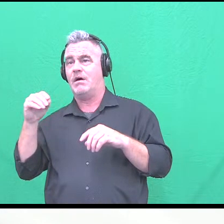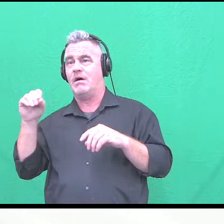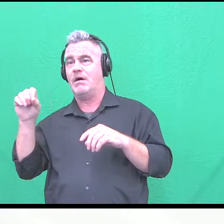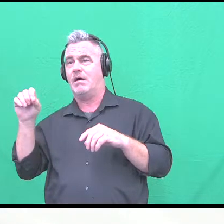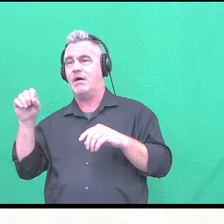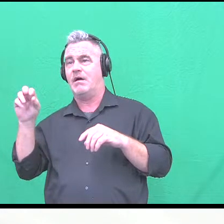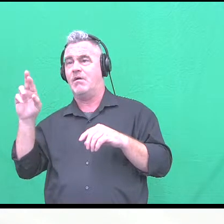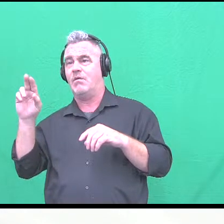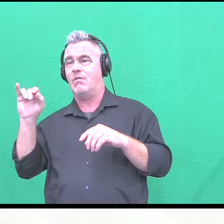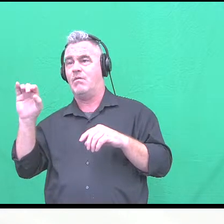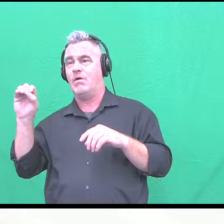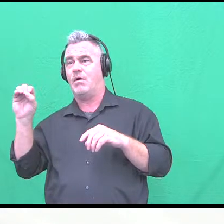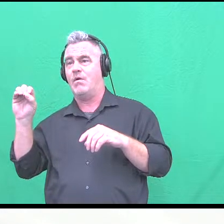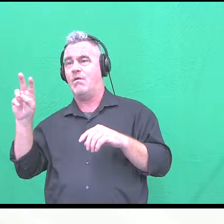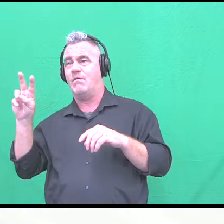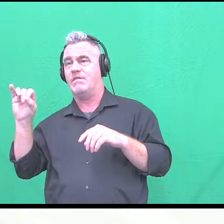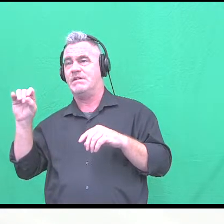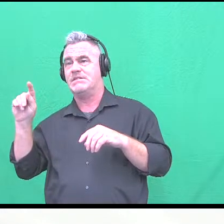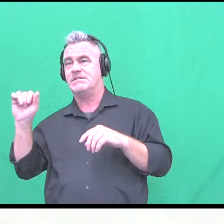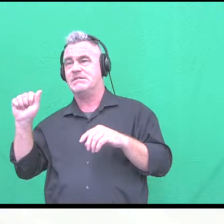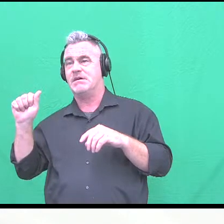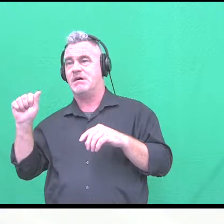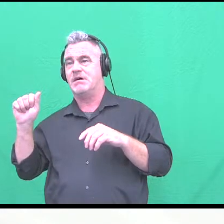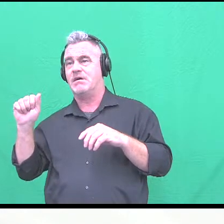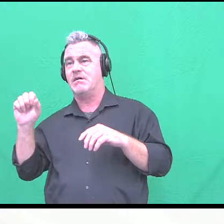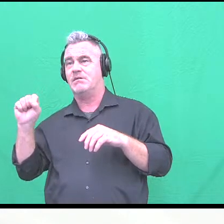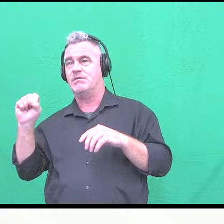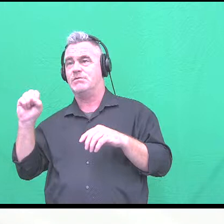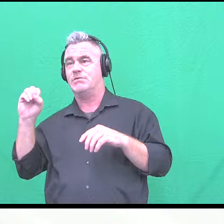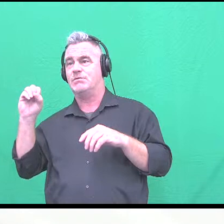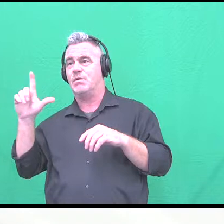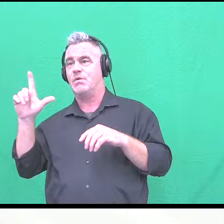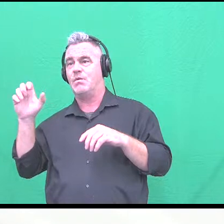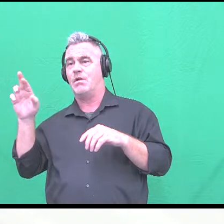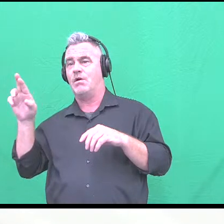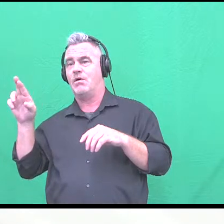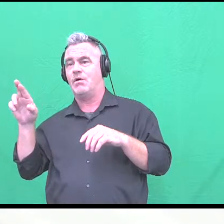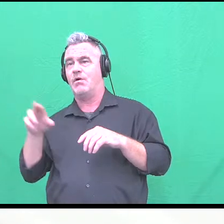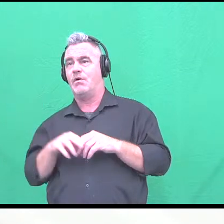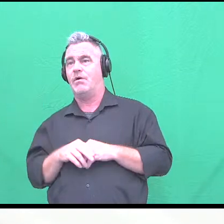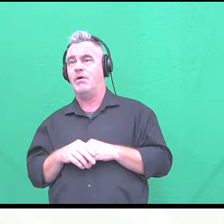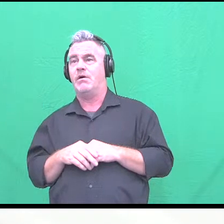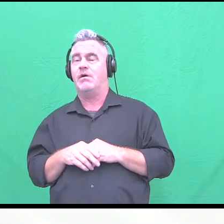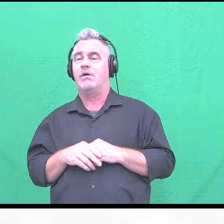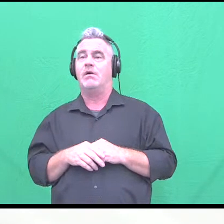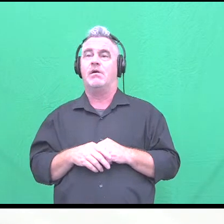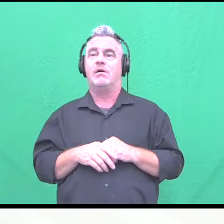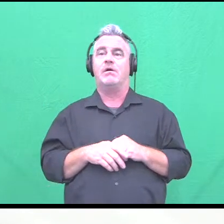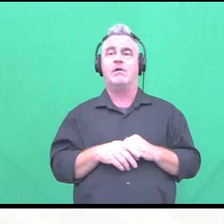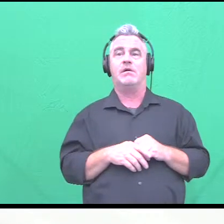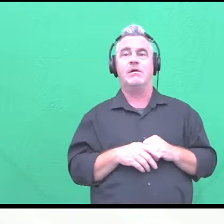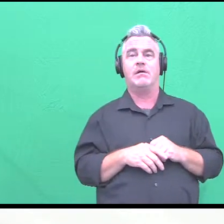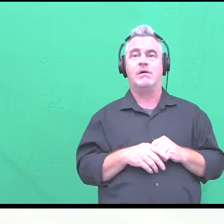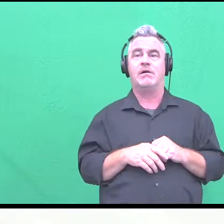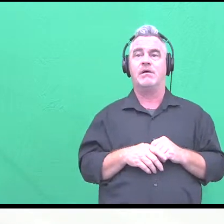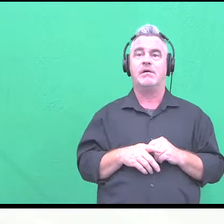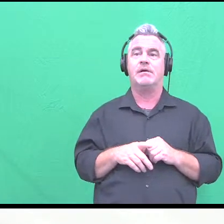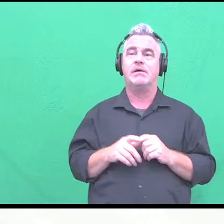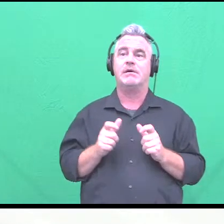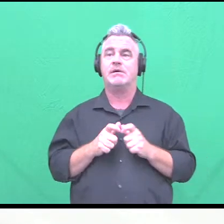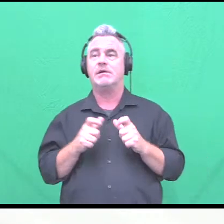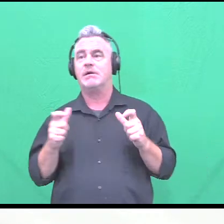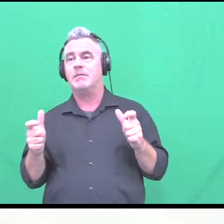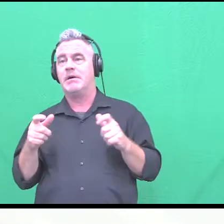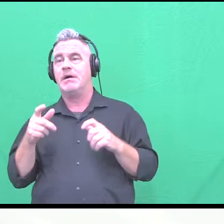our board meeting notifications, for the public hearings. We do the paid notifications for the large projects in the